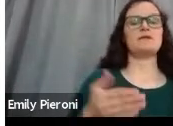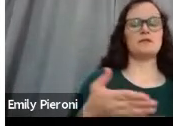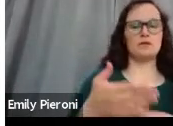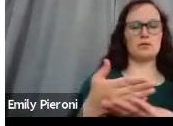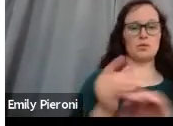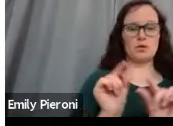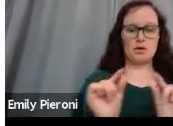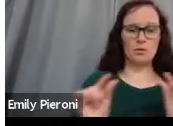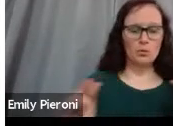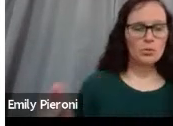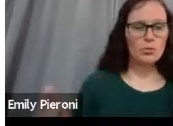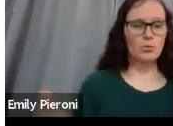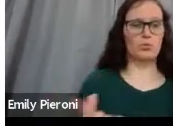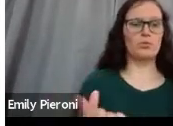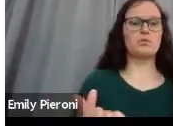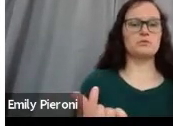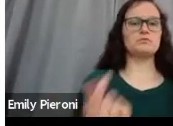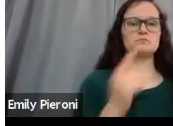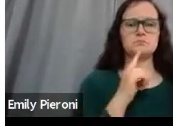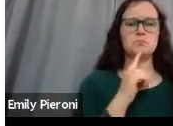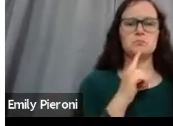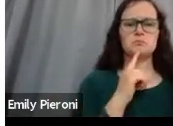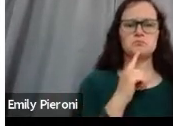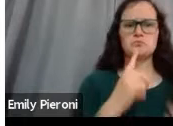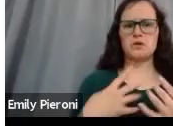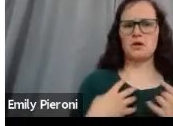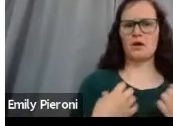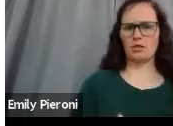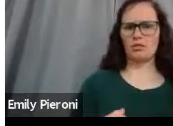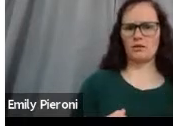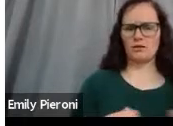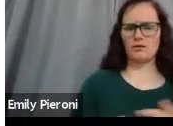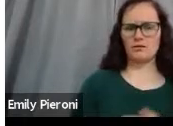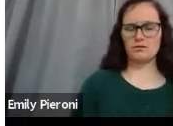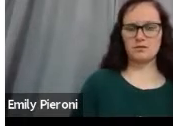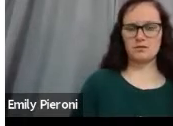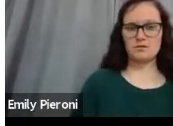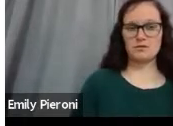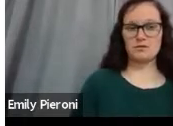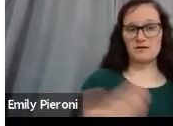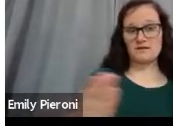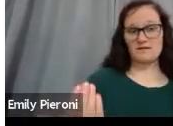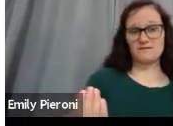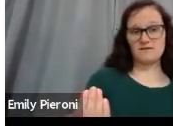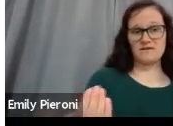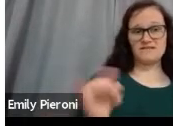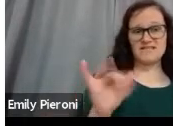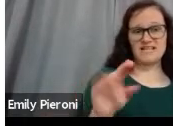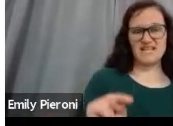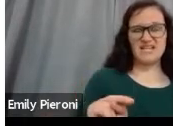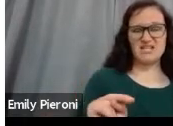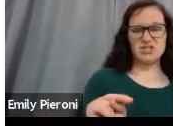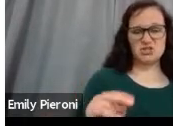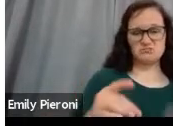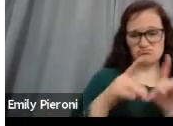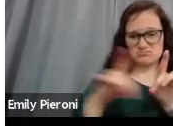product capability of these trees is pretty good, with a 15-inch diameter breast height. So